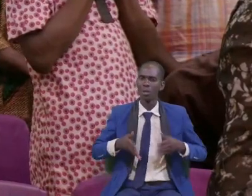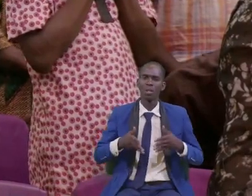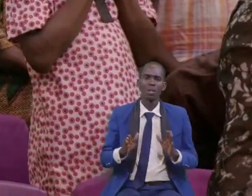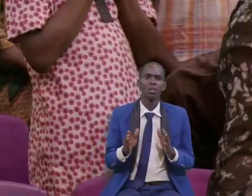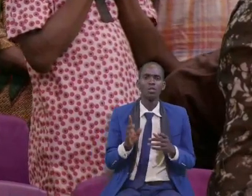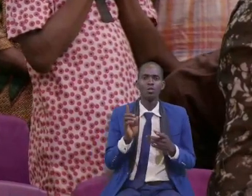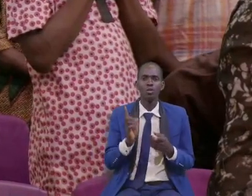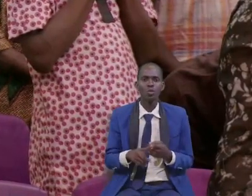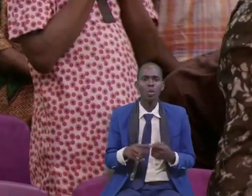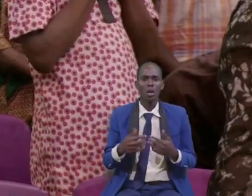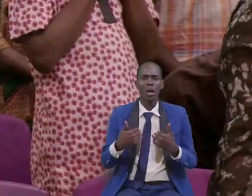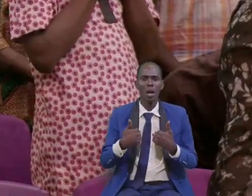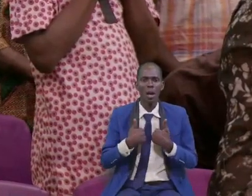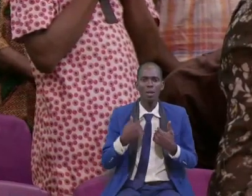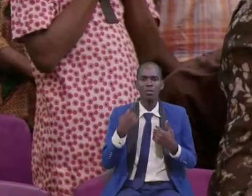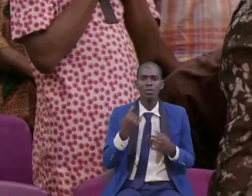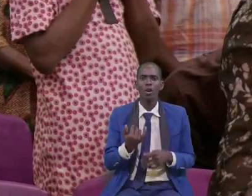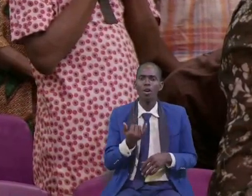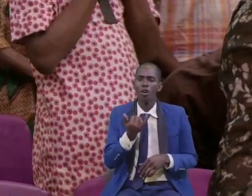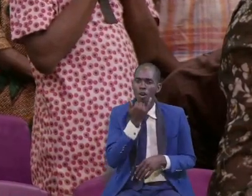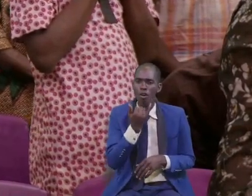to have the wrong notion